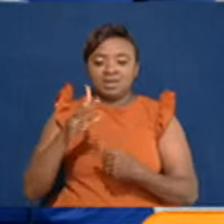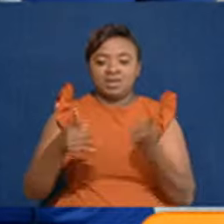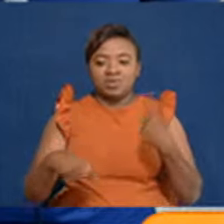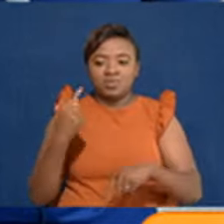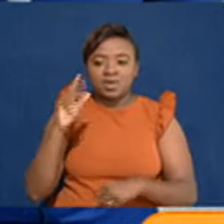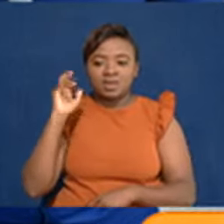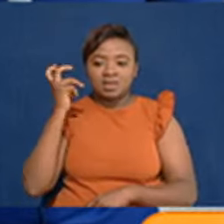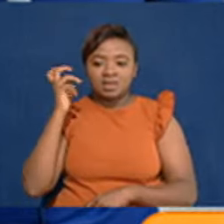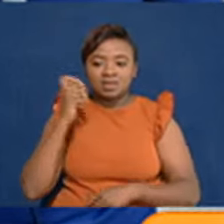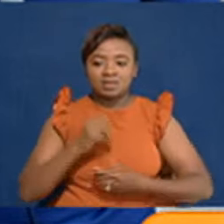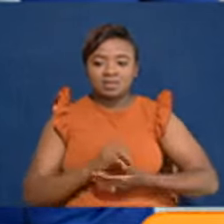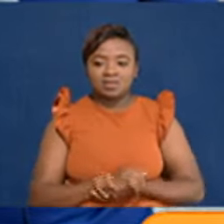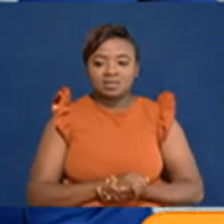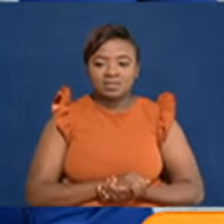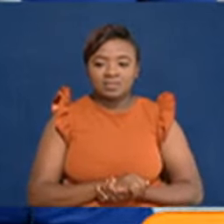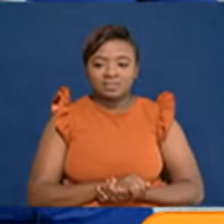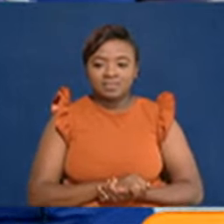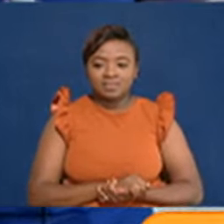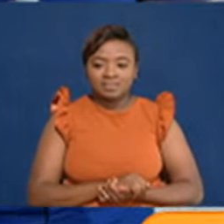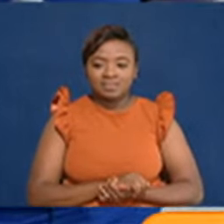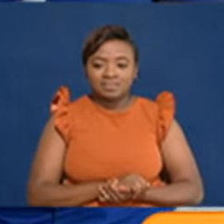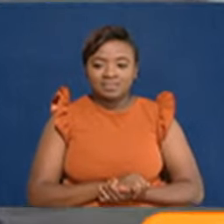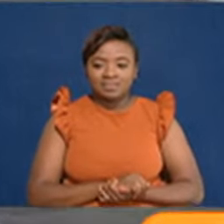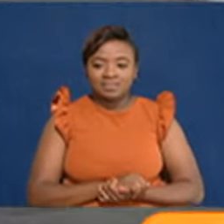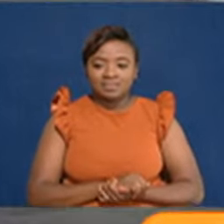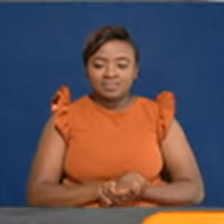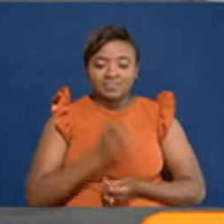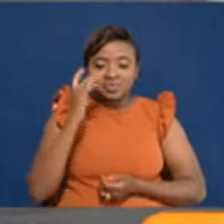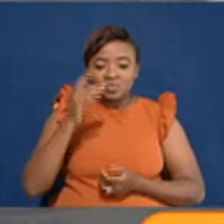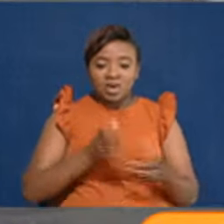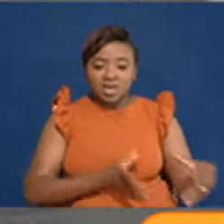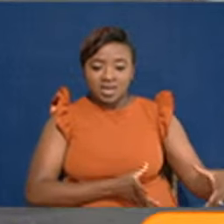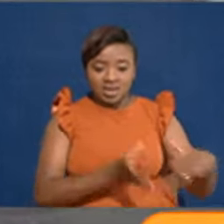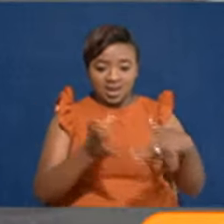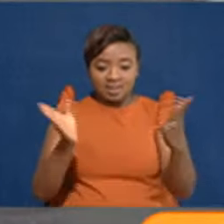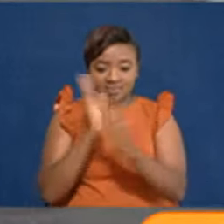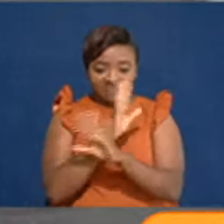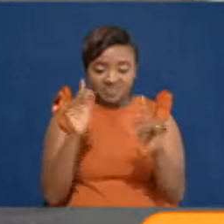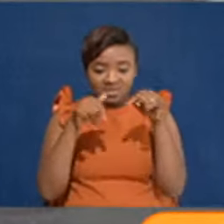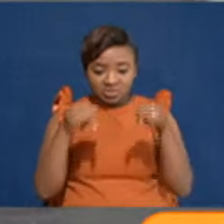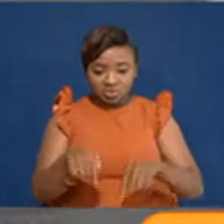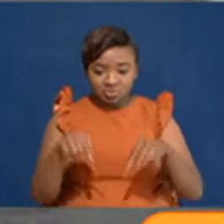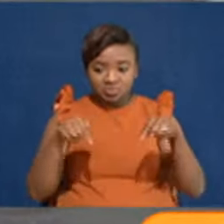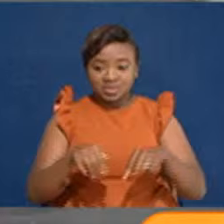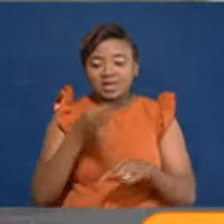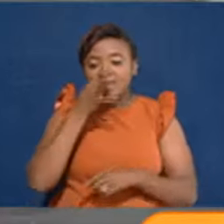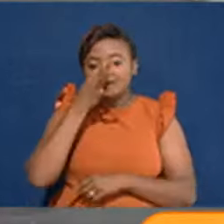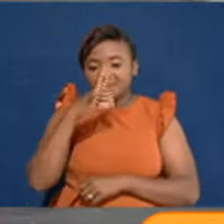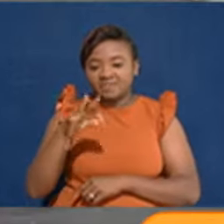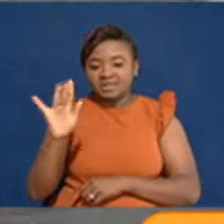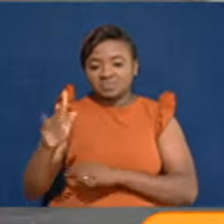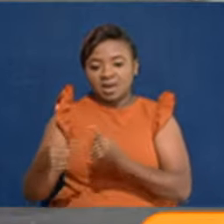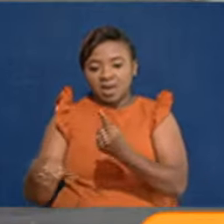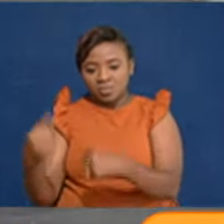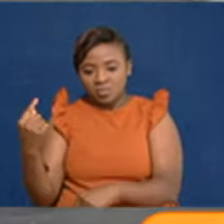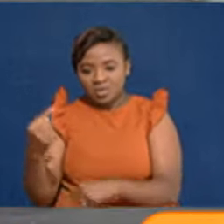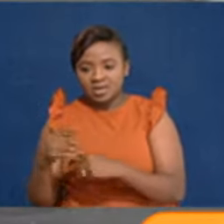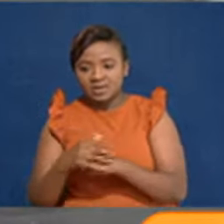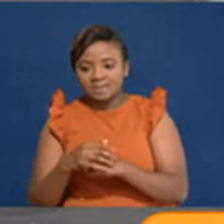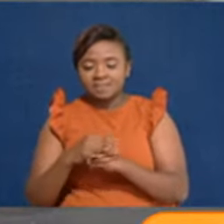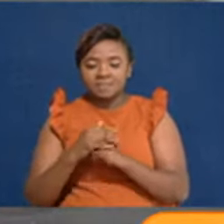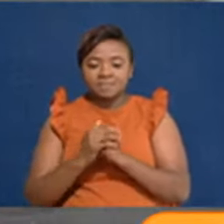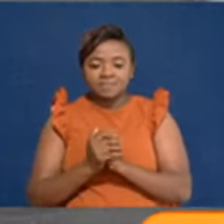You've said it correctly. Stade de France, that is where we are, because the rugby competition was ending today, men's rugby. France have just won. The hosts have won the